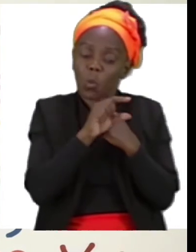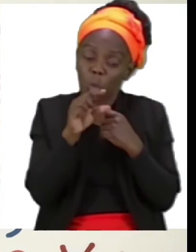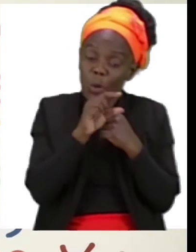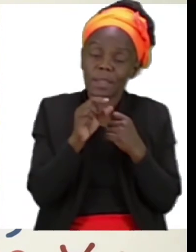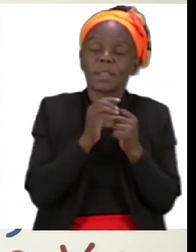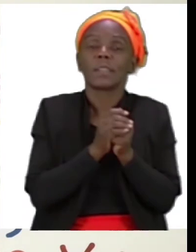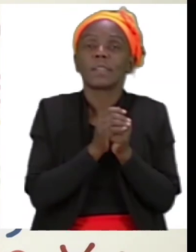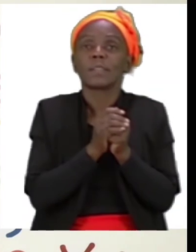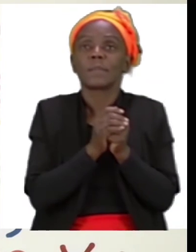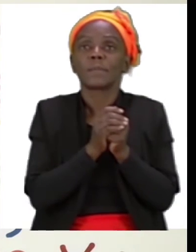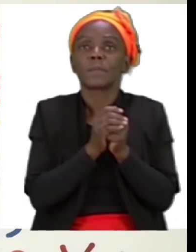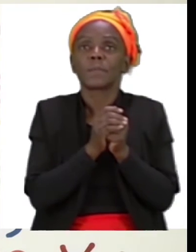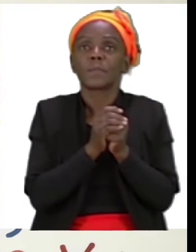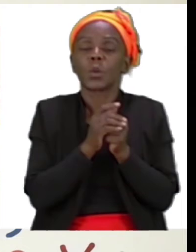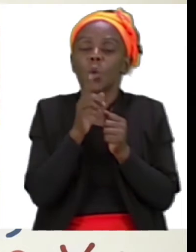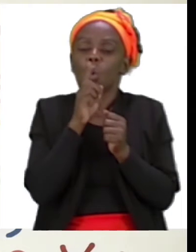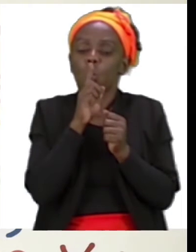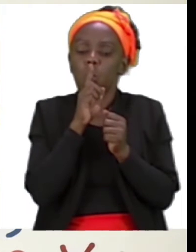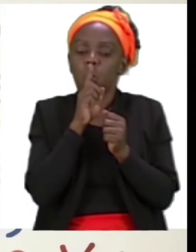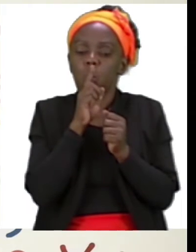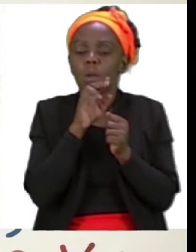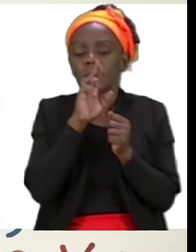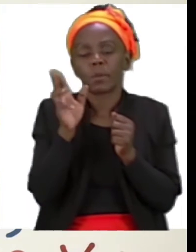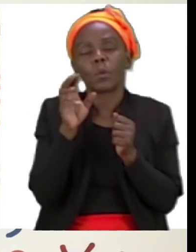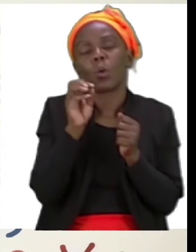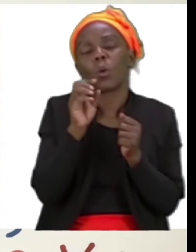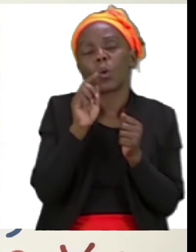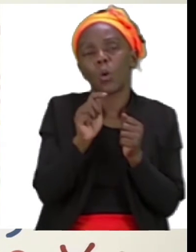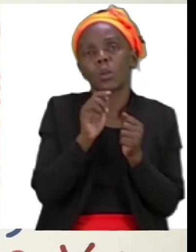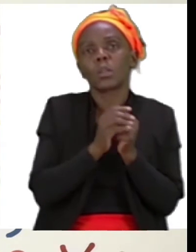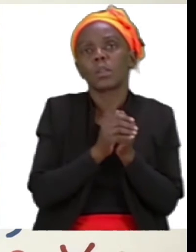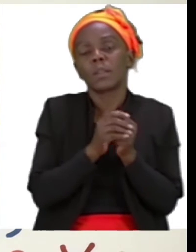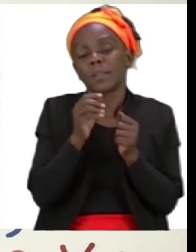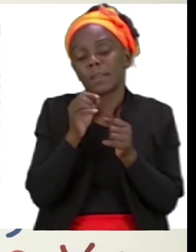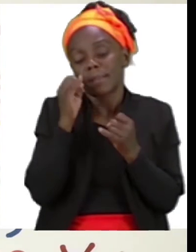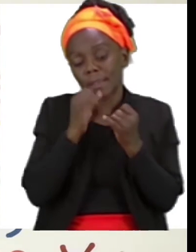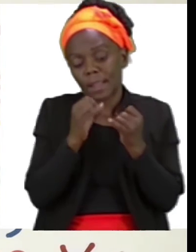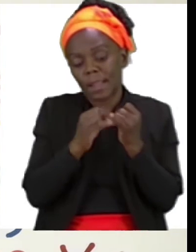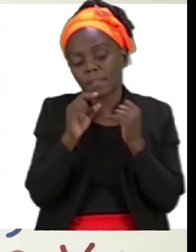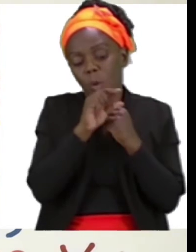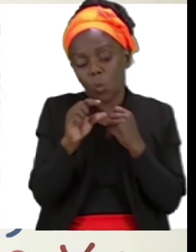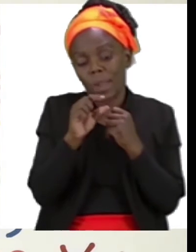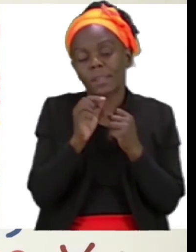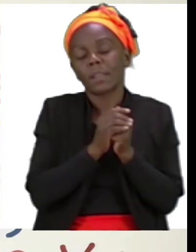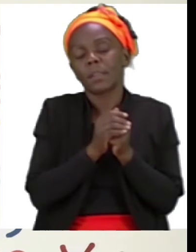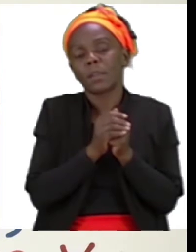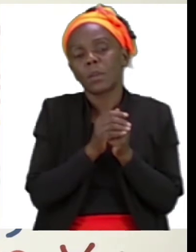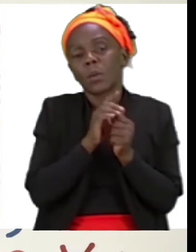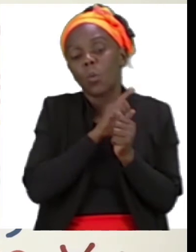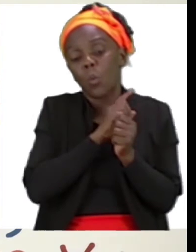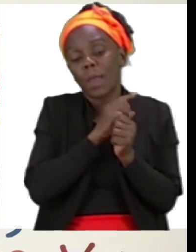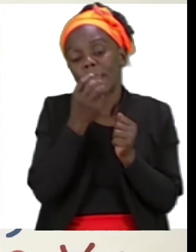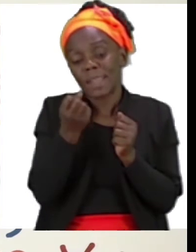to be the word hot. And remember, we said that it is the word hot that